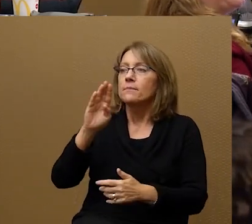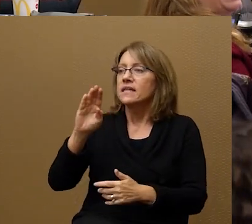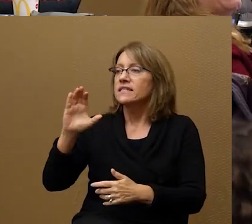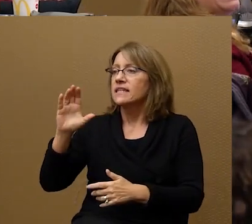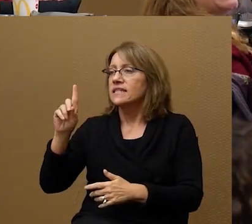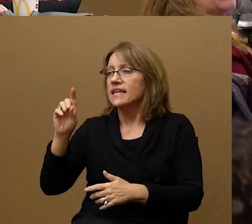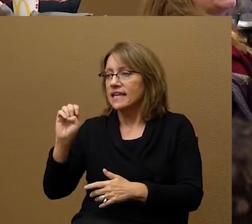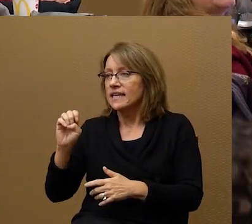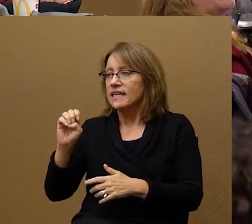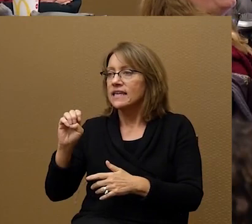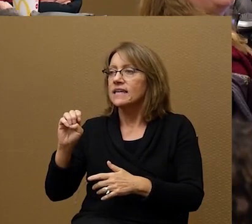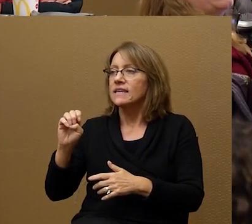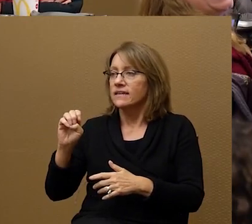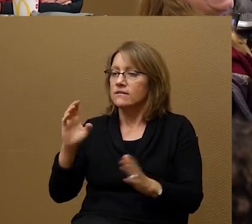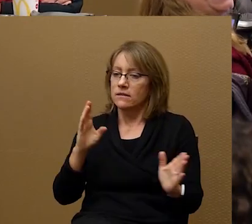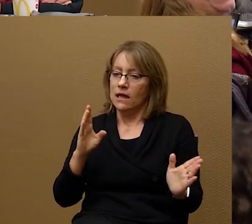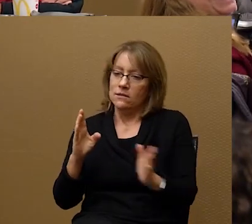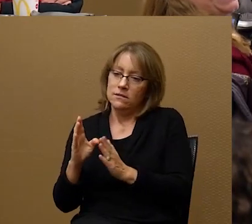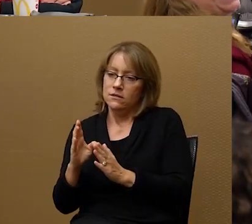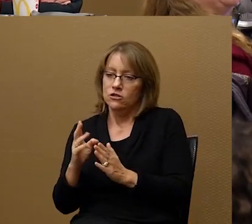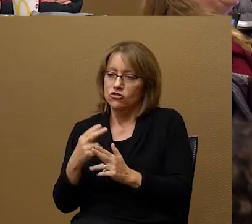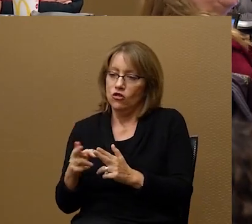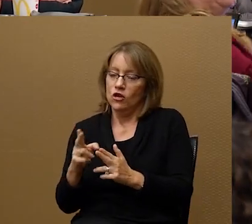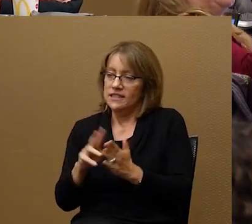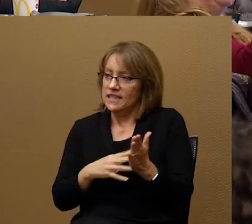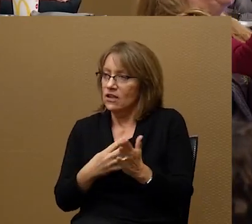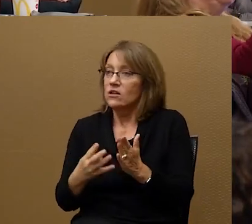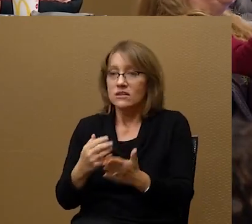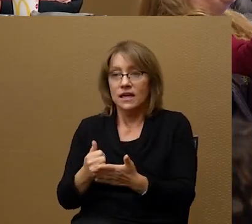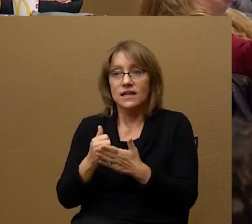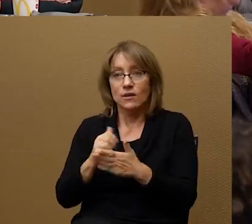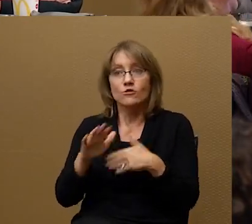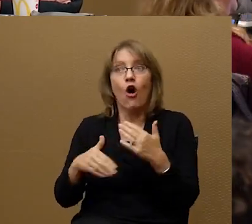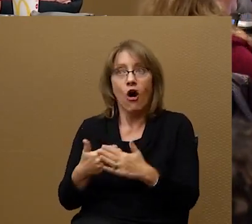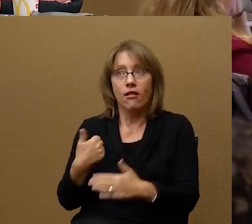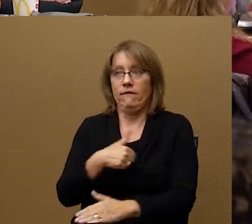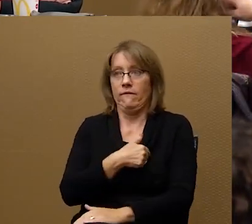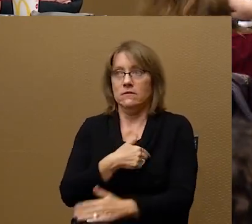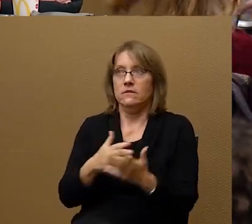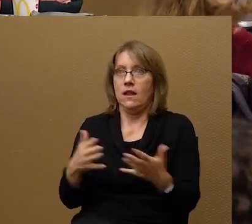So that's helped all of us a lot.